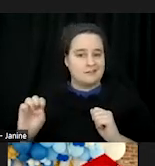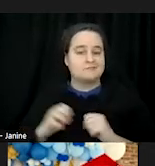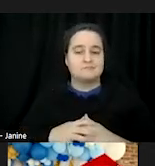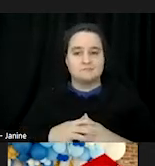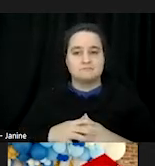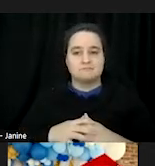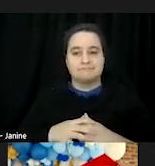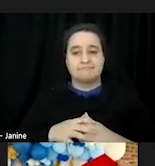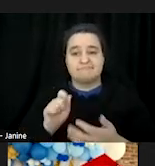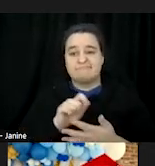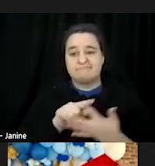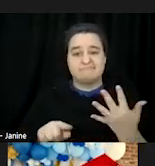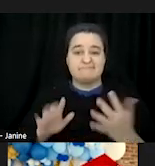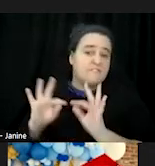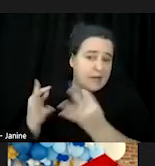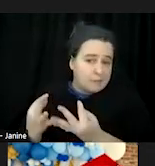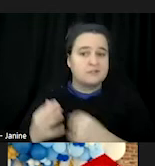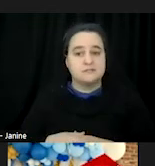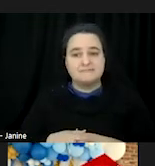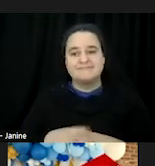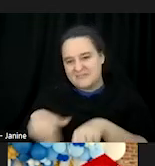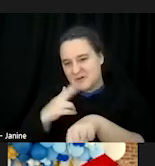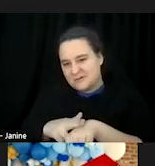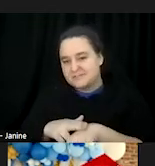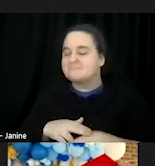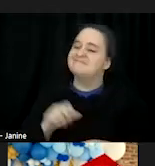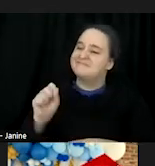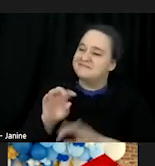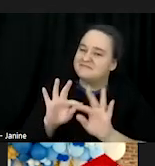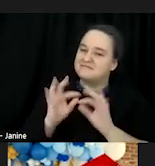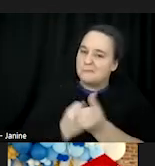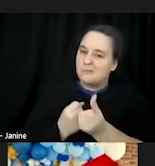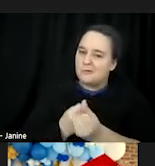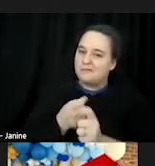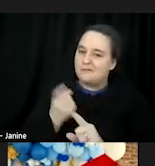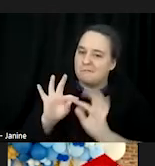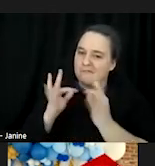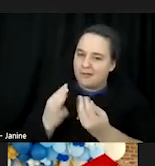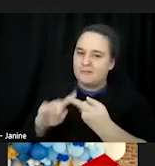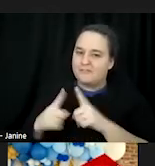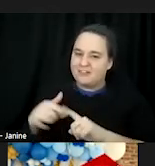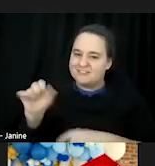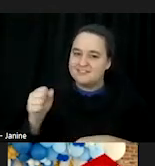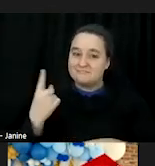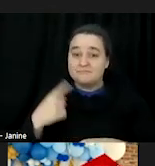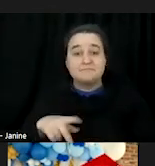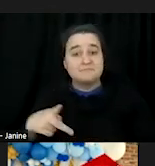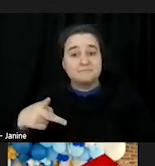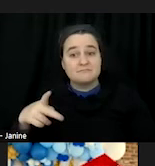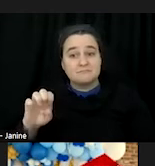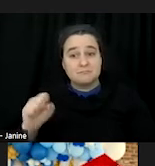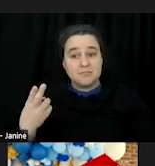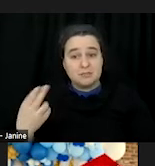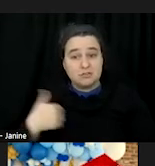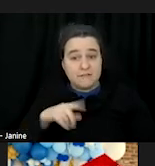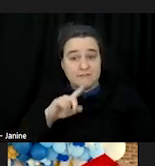pretty much it. My family, of course. Yeah, support from your family and friends. That makes sense. Peach, did you have an answer